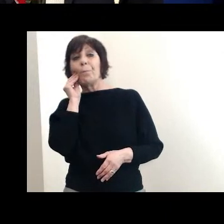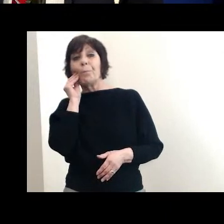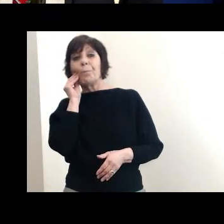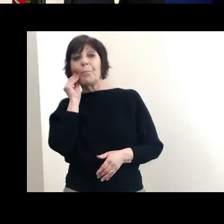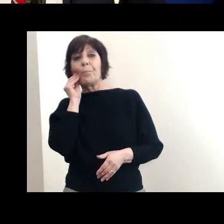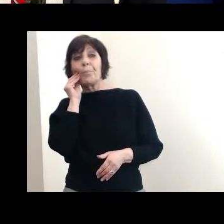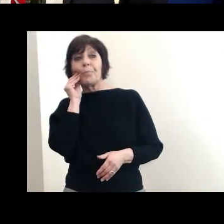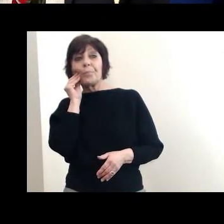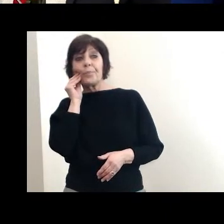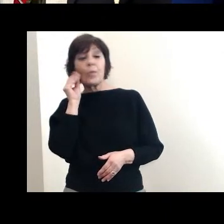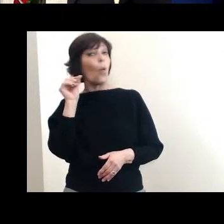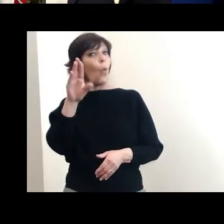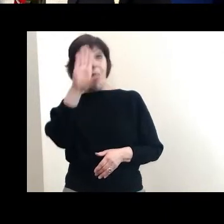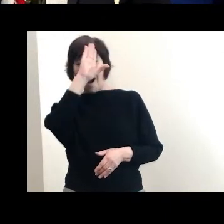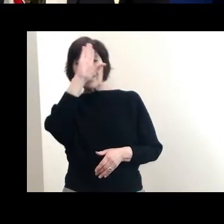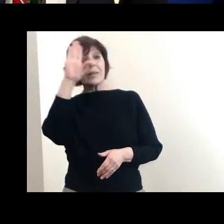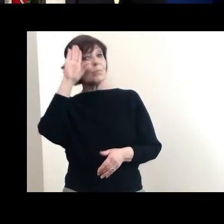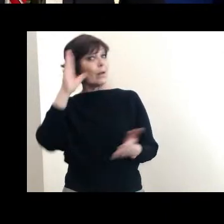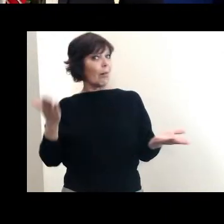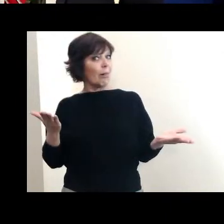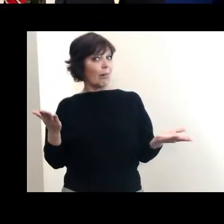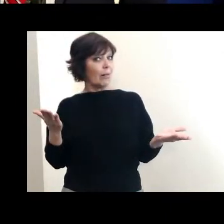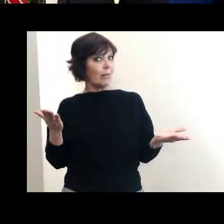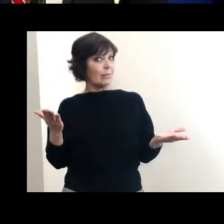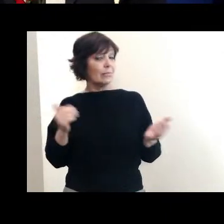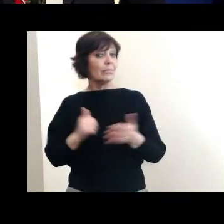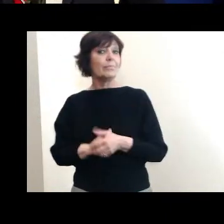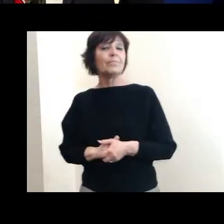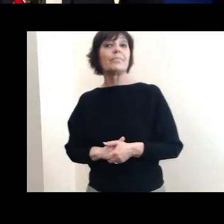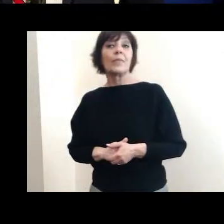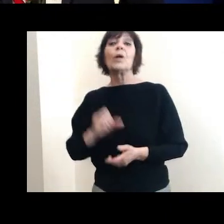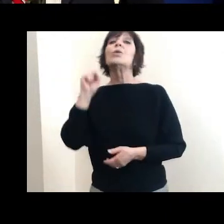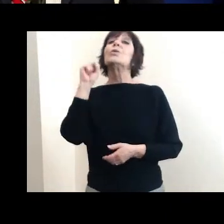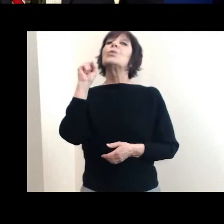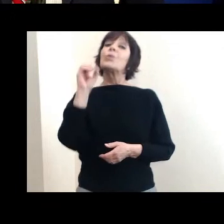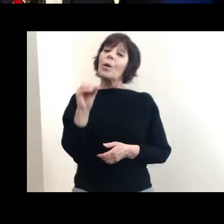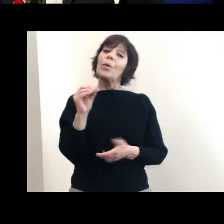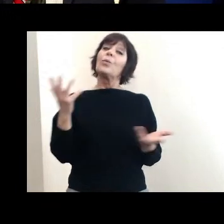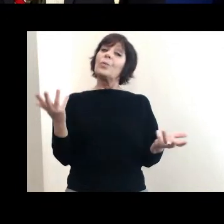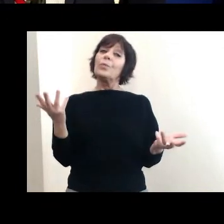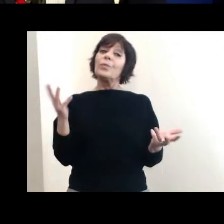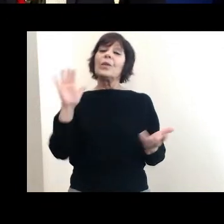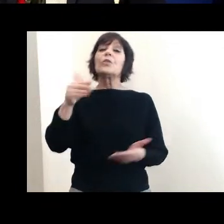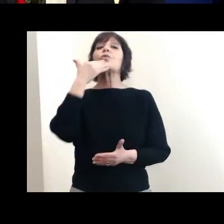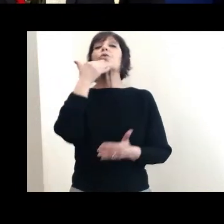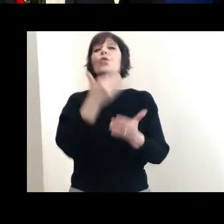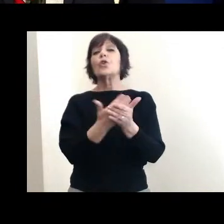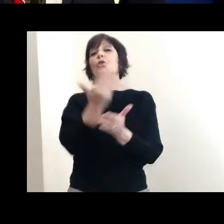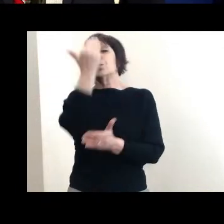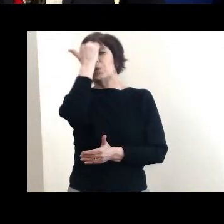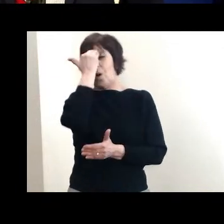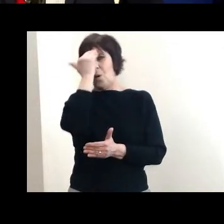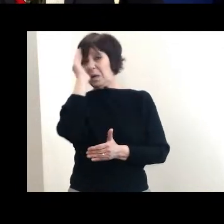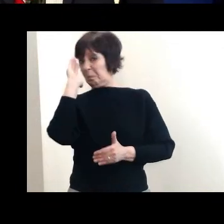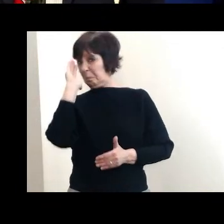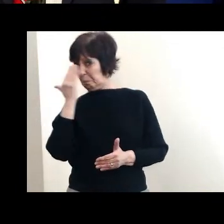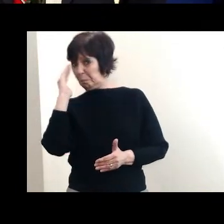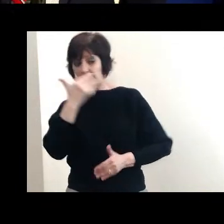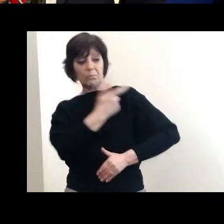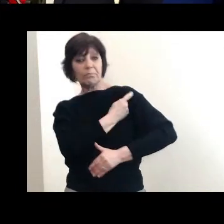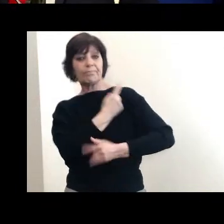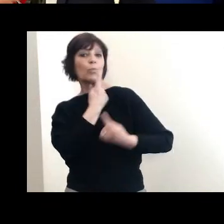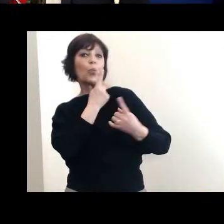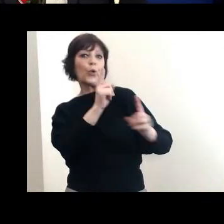in a nursing home or in a hospital that was a nursing home resident. So it's good to know that it appears the vaccine is